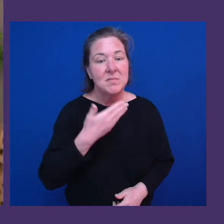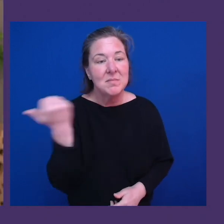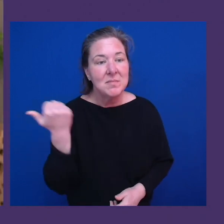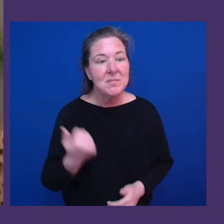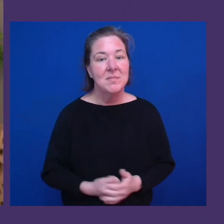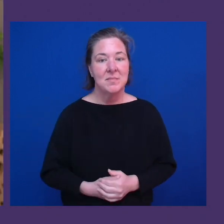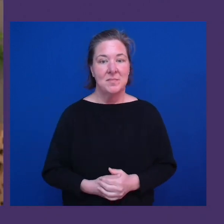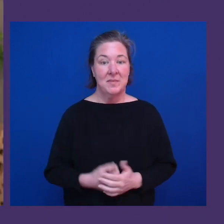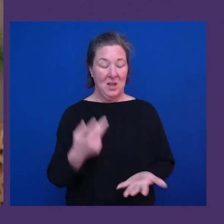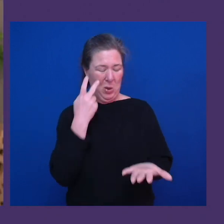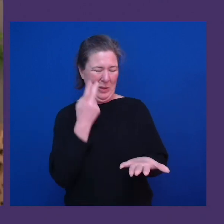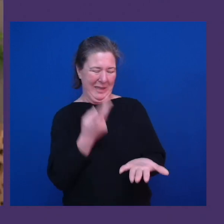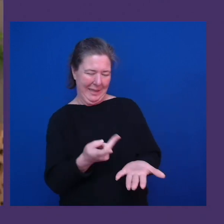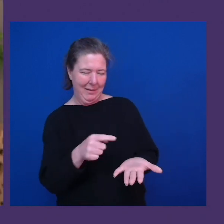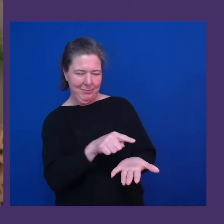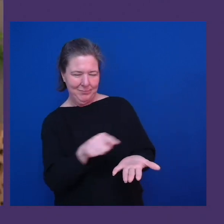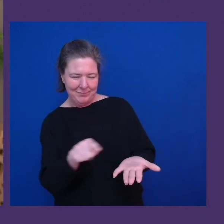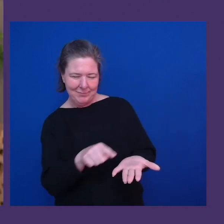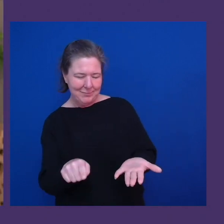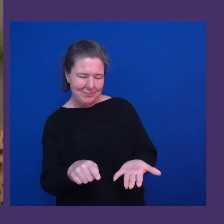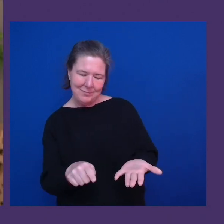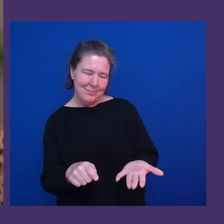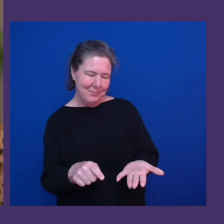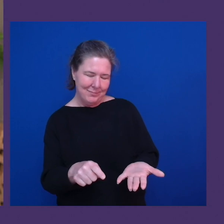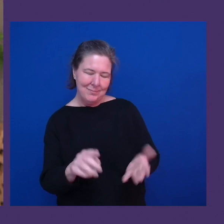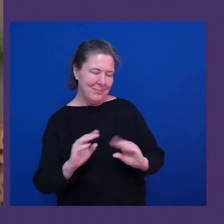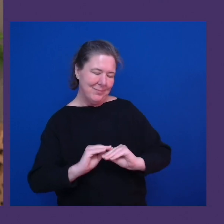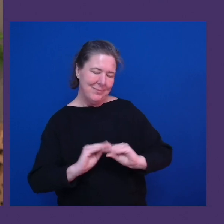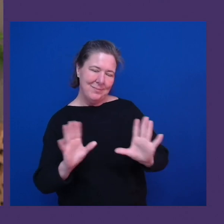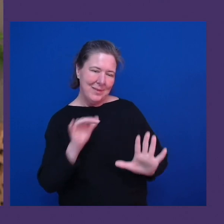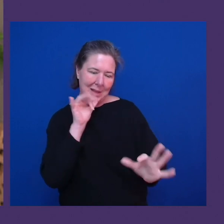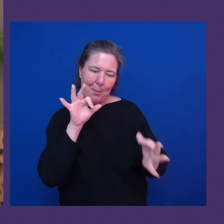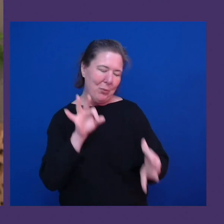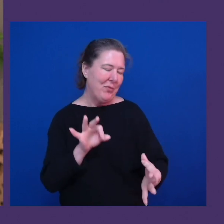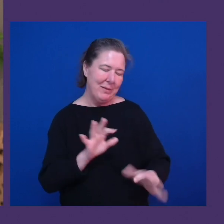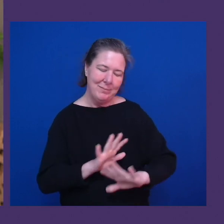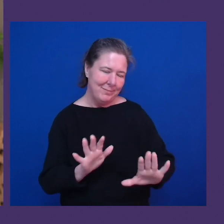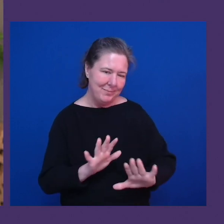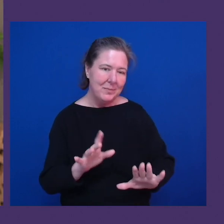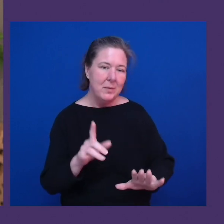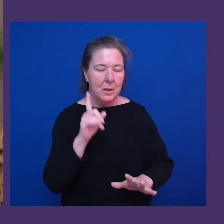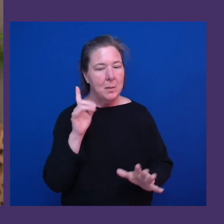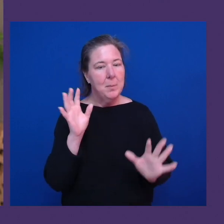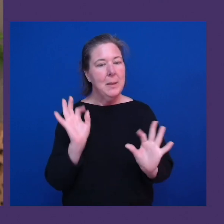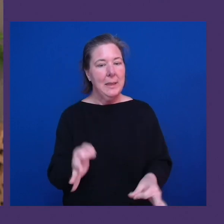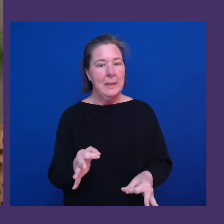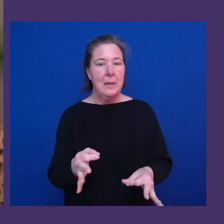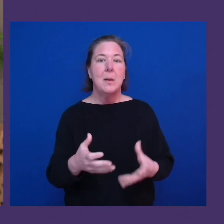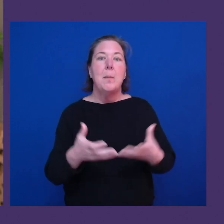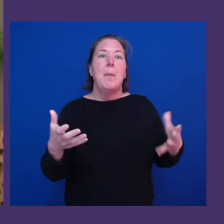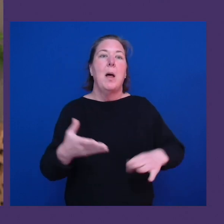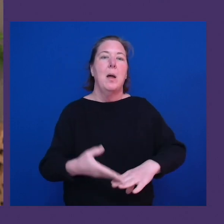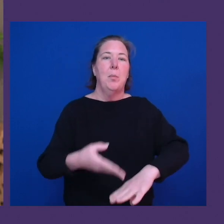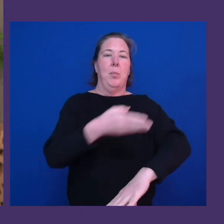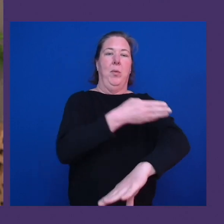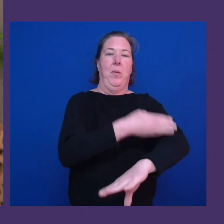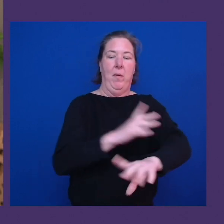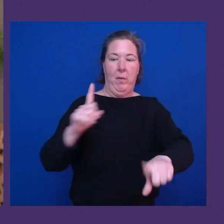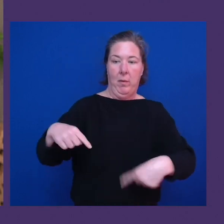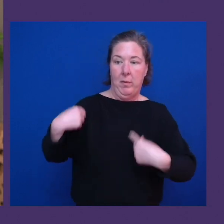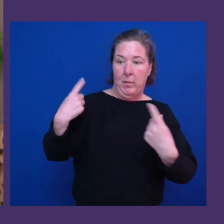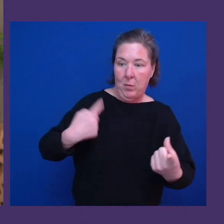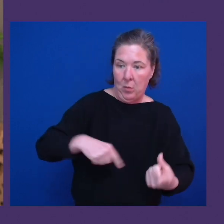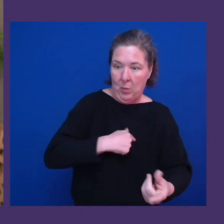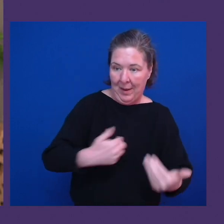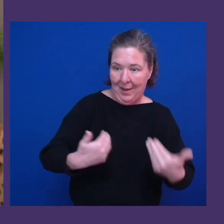output that you saw here today is clearly not perfect, but it is definitely much improved over what we had